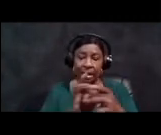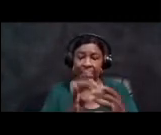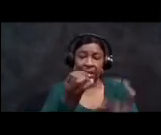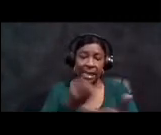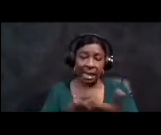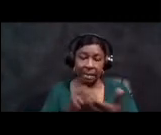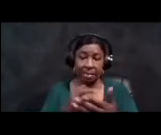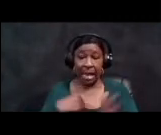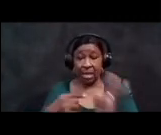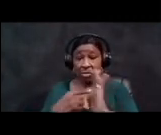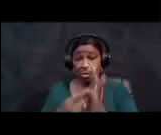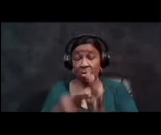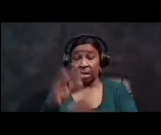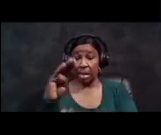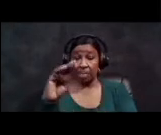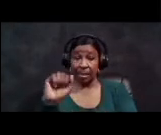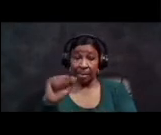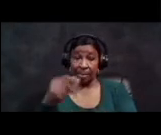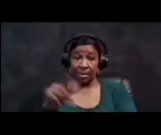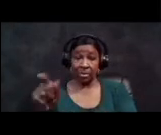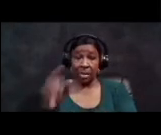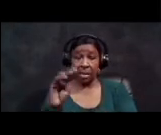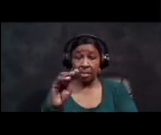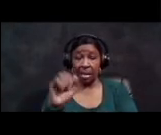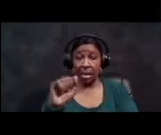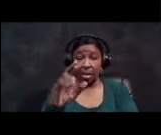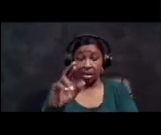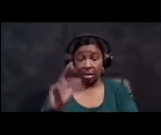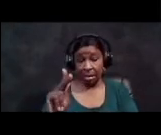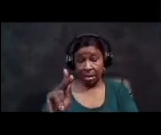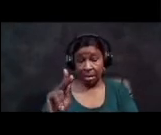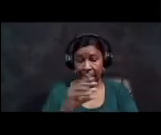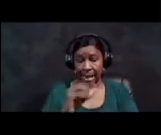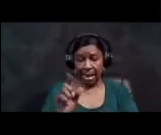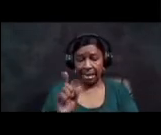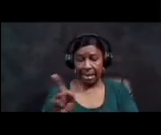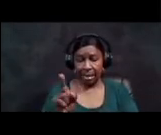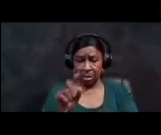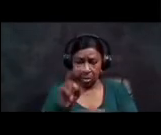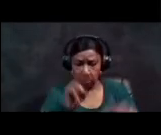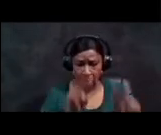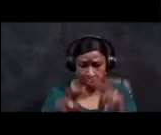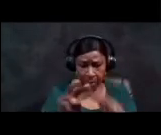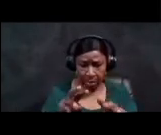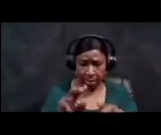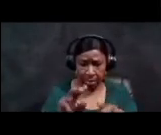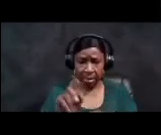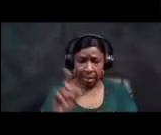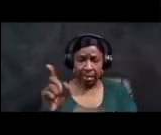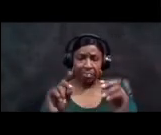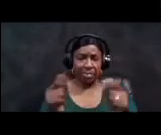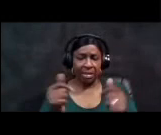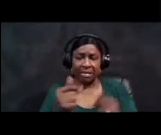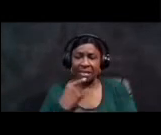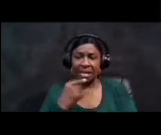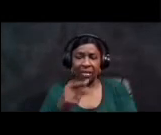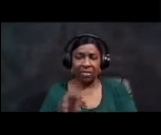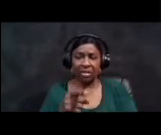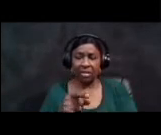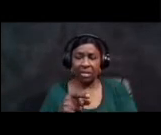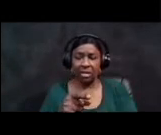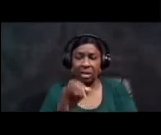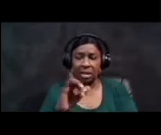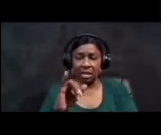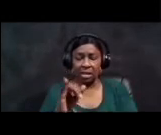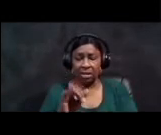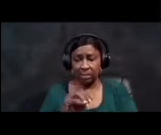the cartographer, Mark Monmanier, and he took a look at it, he immediately said, oh, this is just cartographic